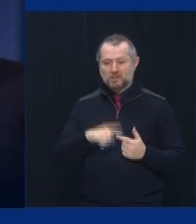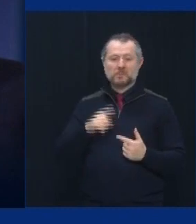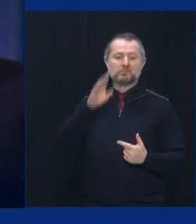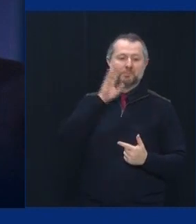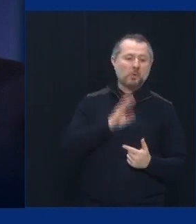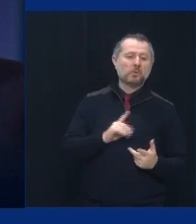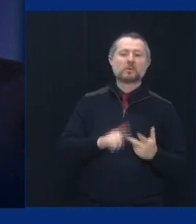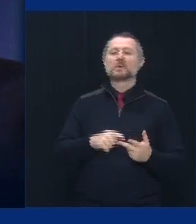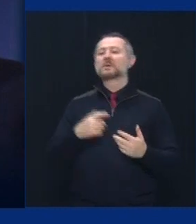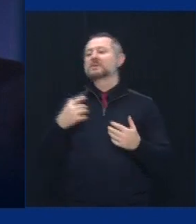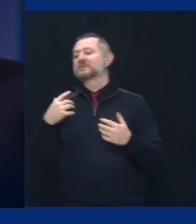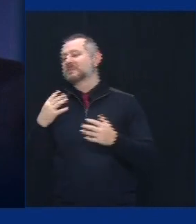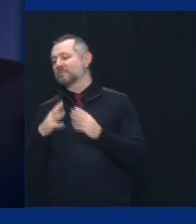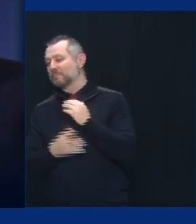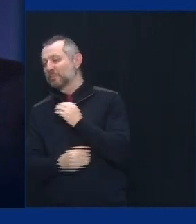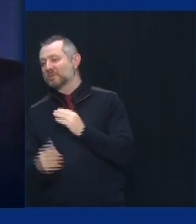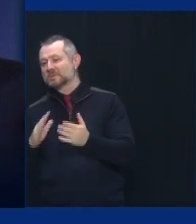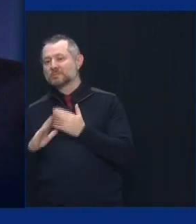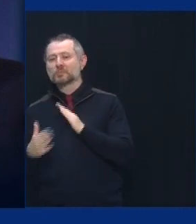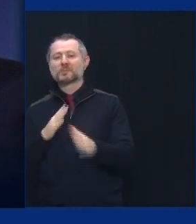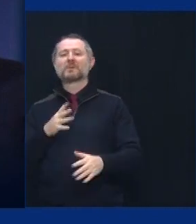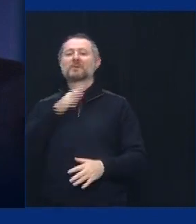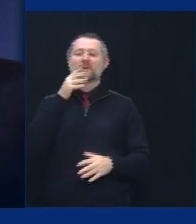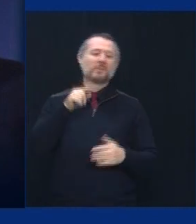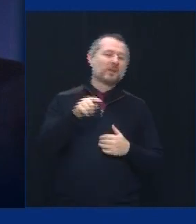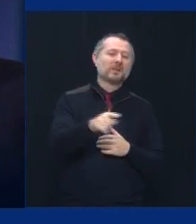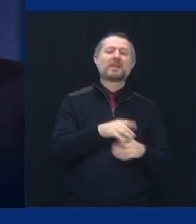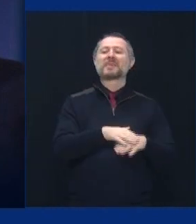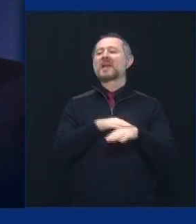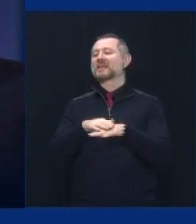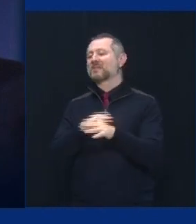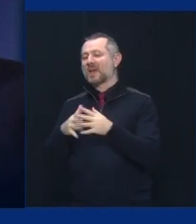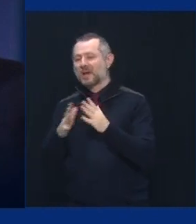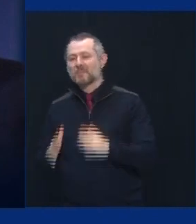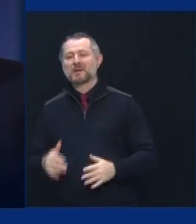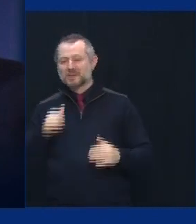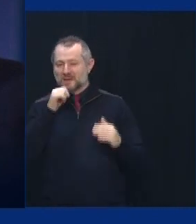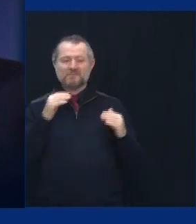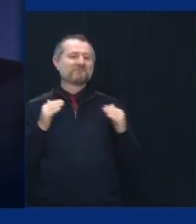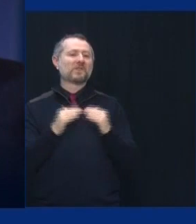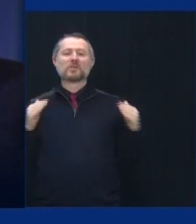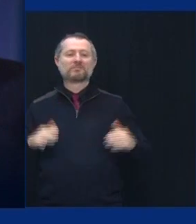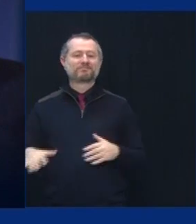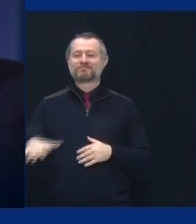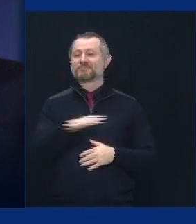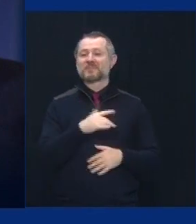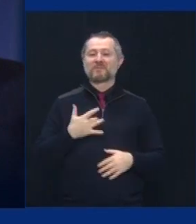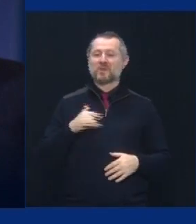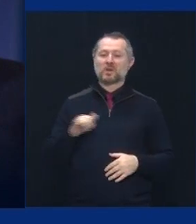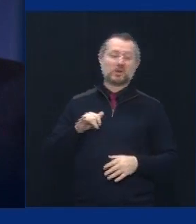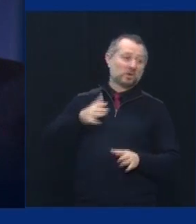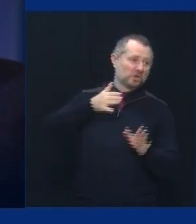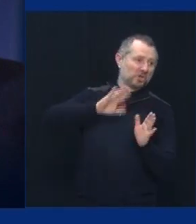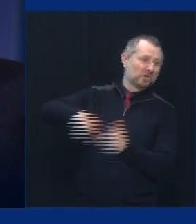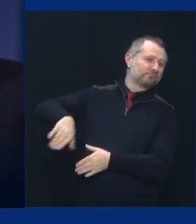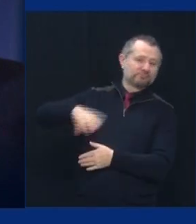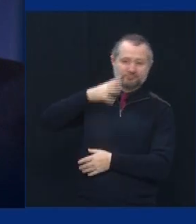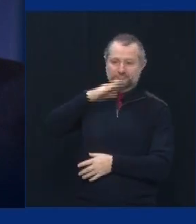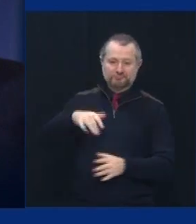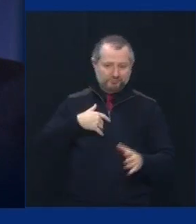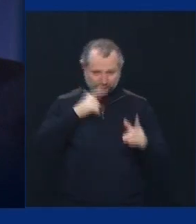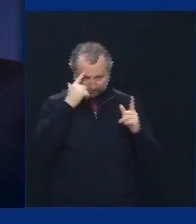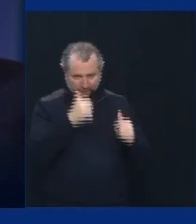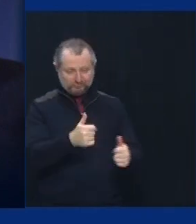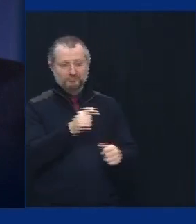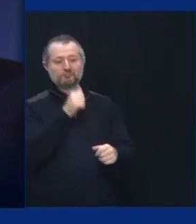communities and rural communities and Native American communities across the state. I think they're basically leaving it to the private sector. They haven't